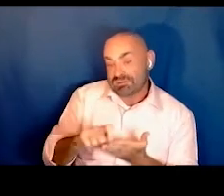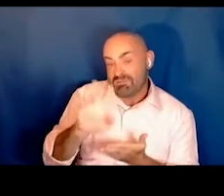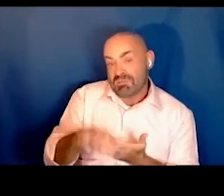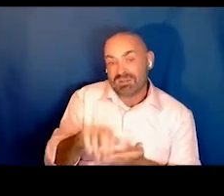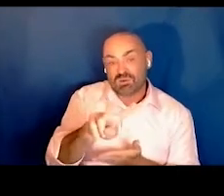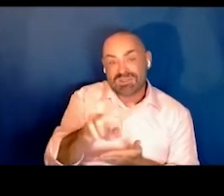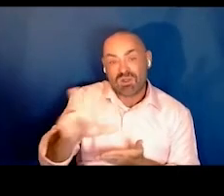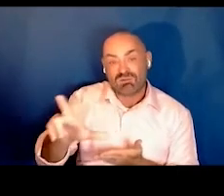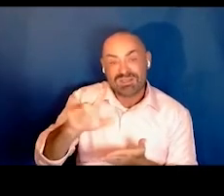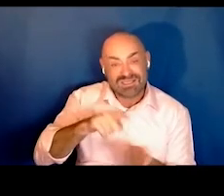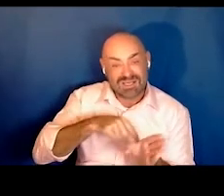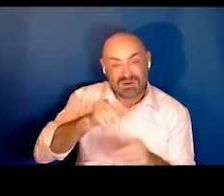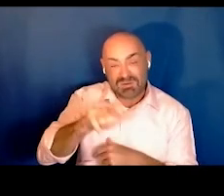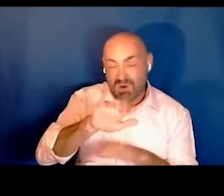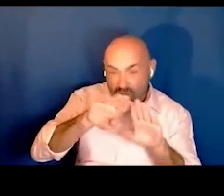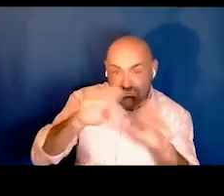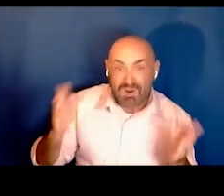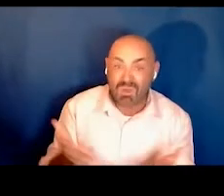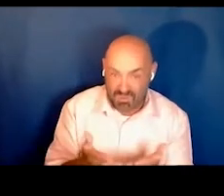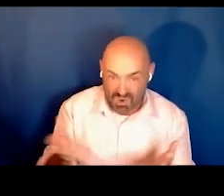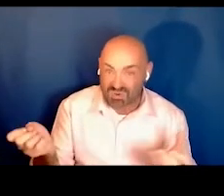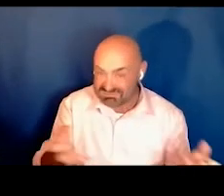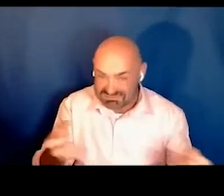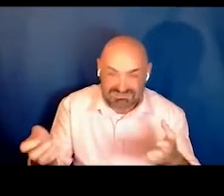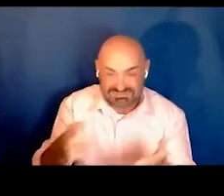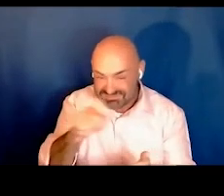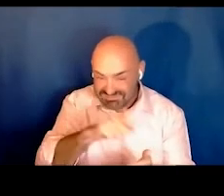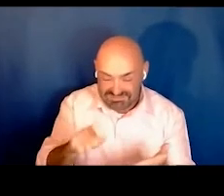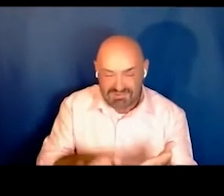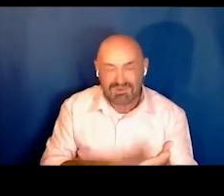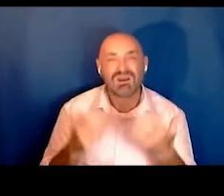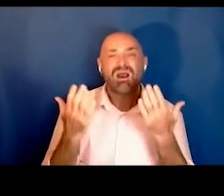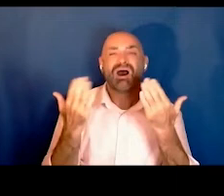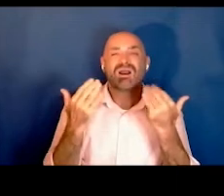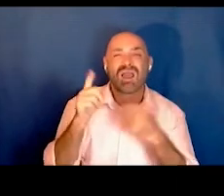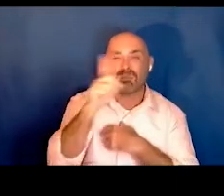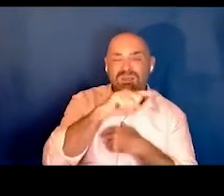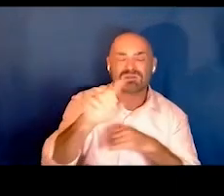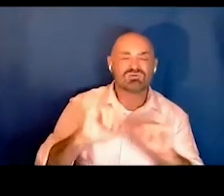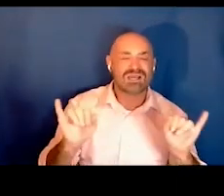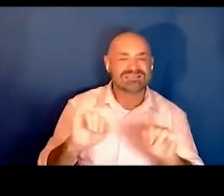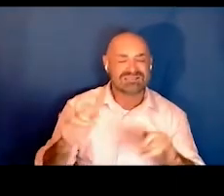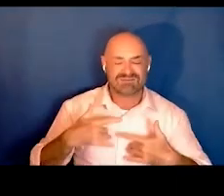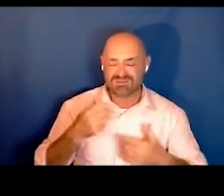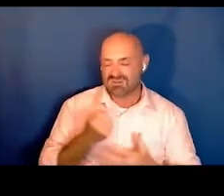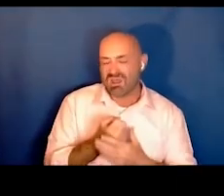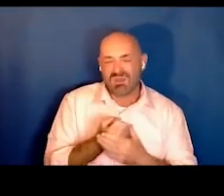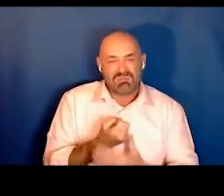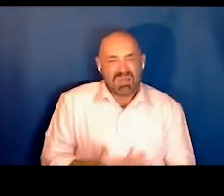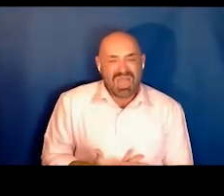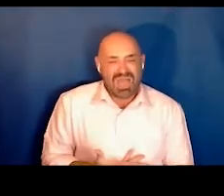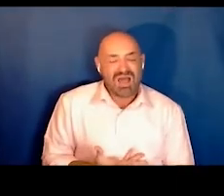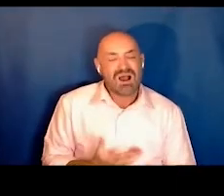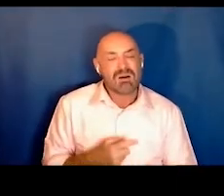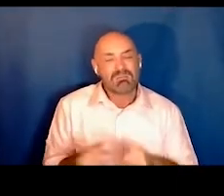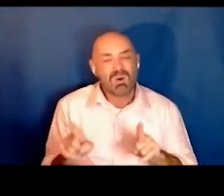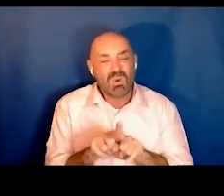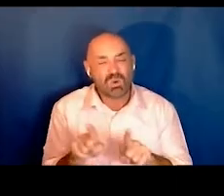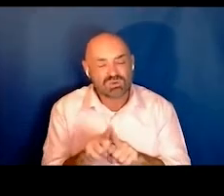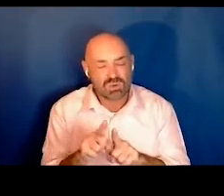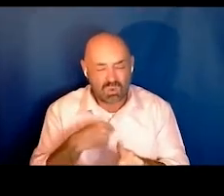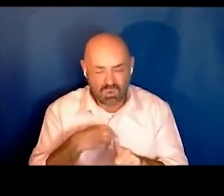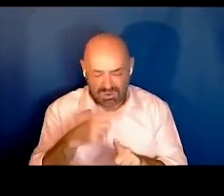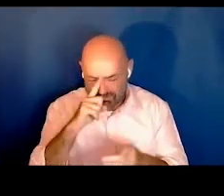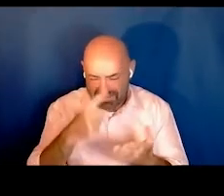world. And what they've said is that while the climate crisis often leaves us feeling despair, we also believe that a